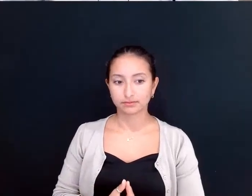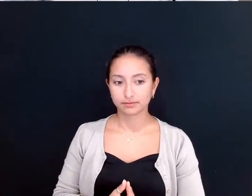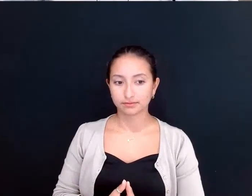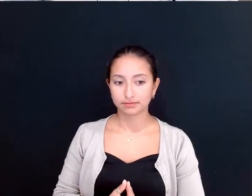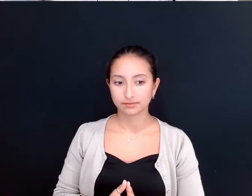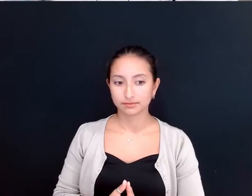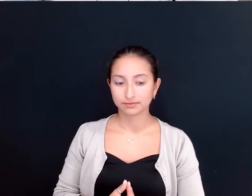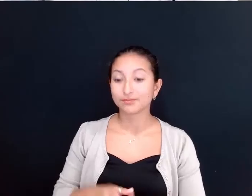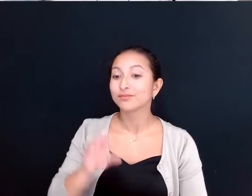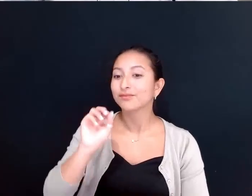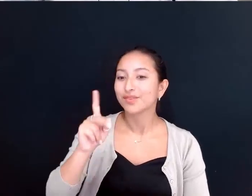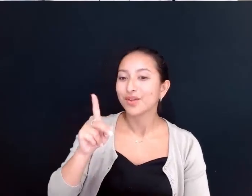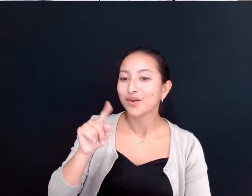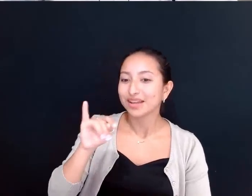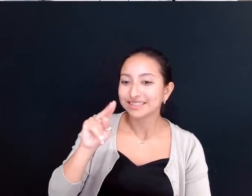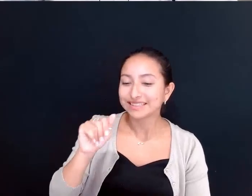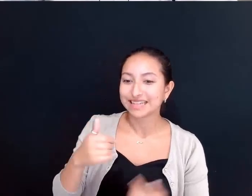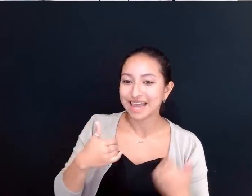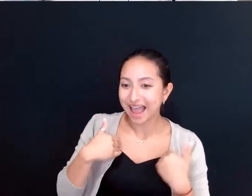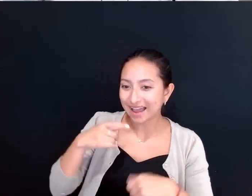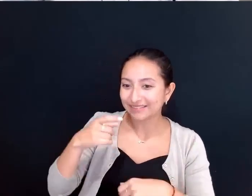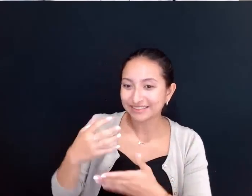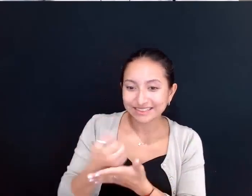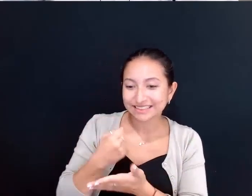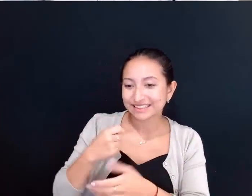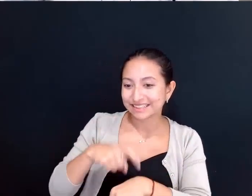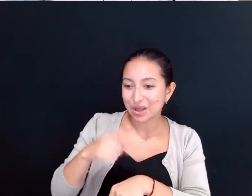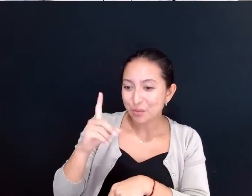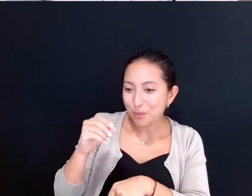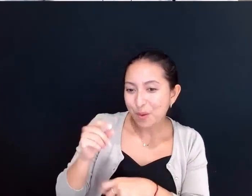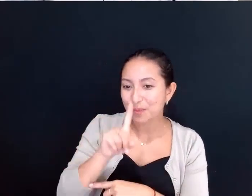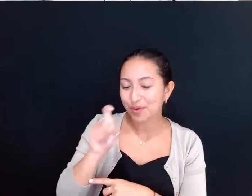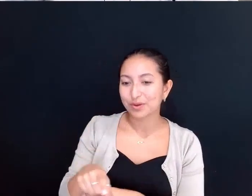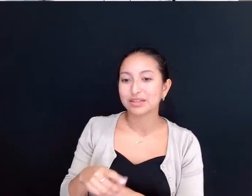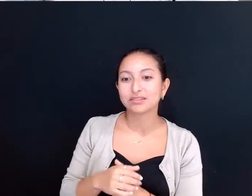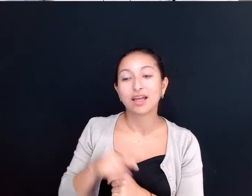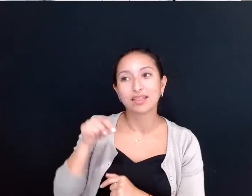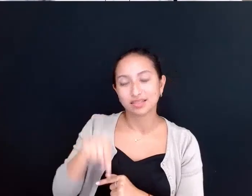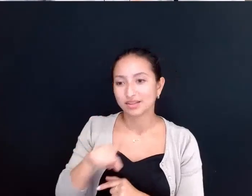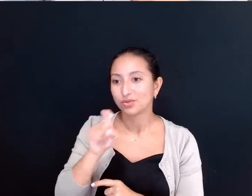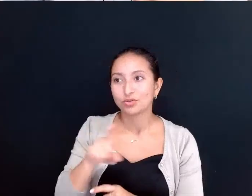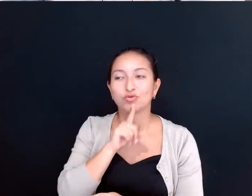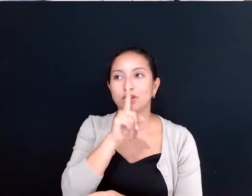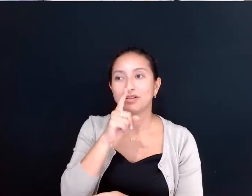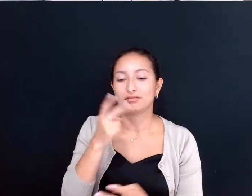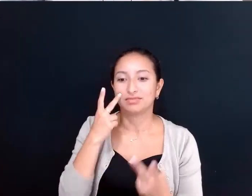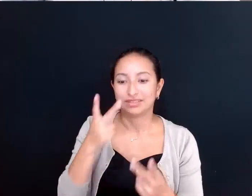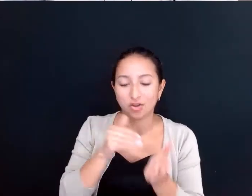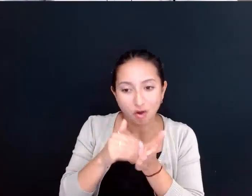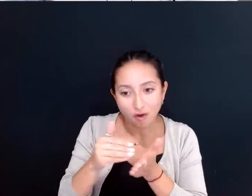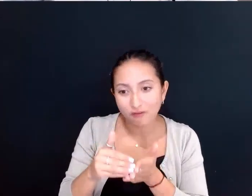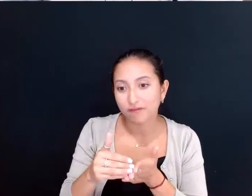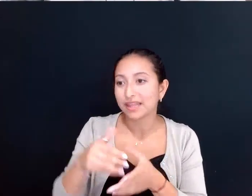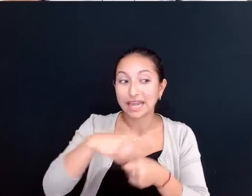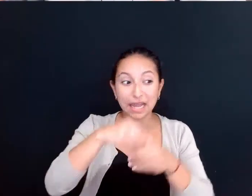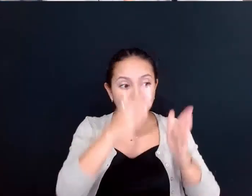have time for one more question here. I see this is a question. Oh, this does come up a lot, especially when we're doing in-person